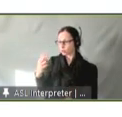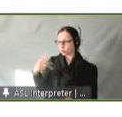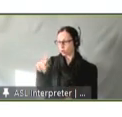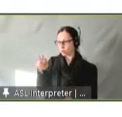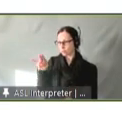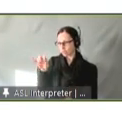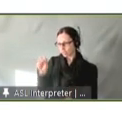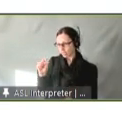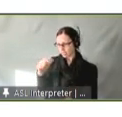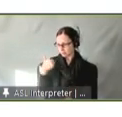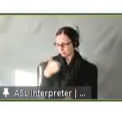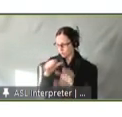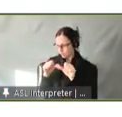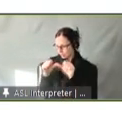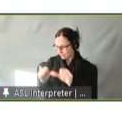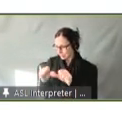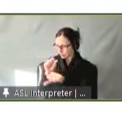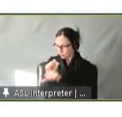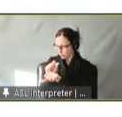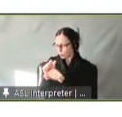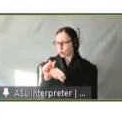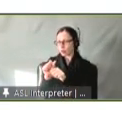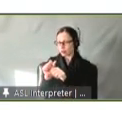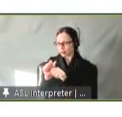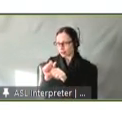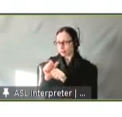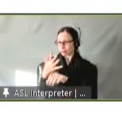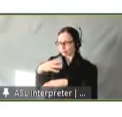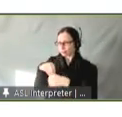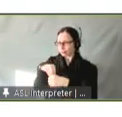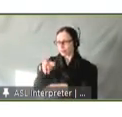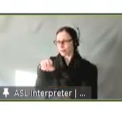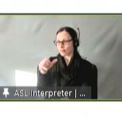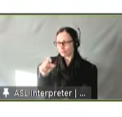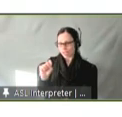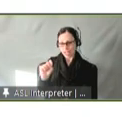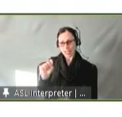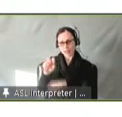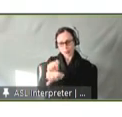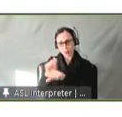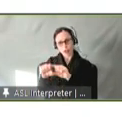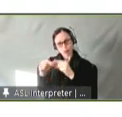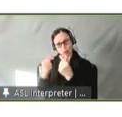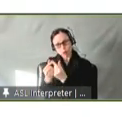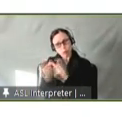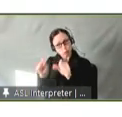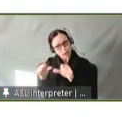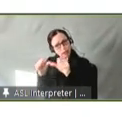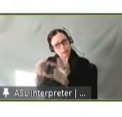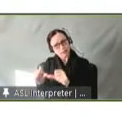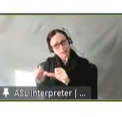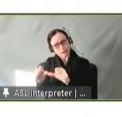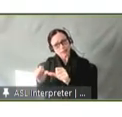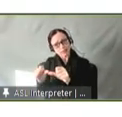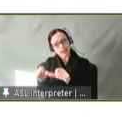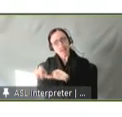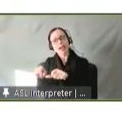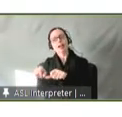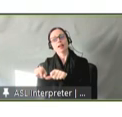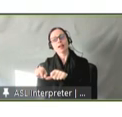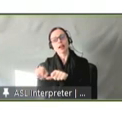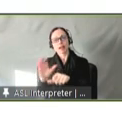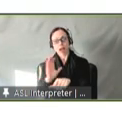happy to continue to work in the vast work group as we work through the vaccines,